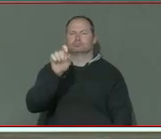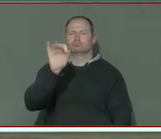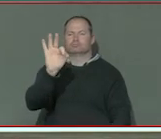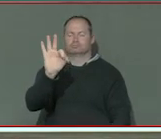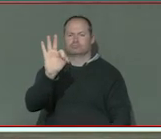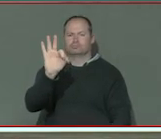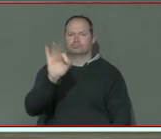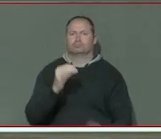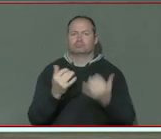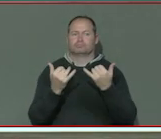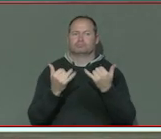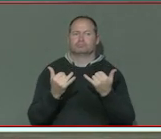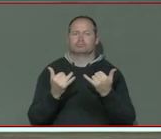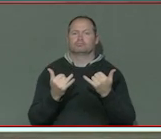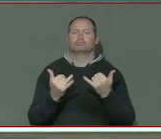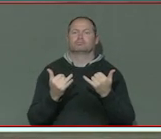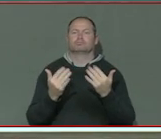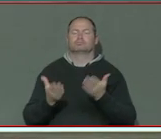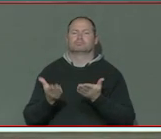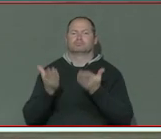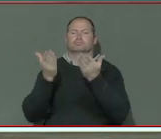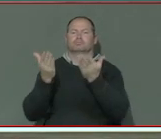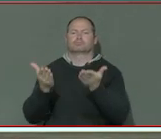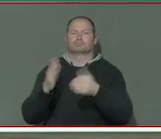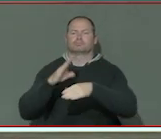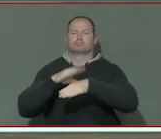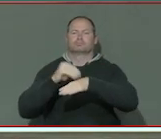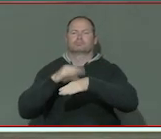you are provided with a debtor's age analysis.